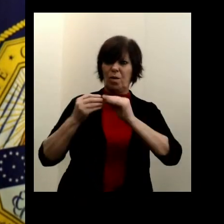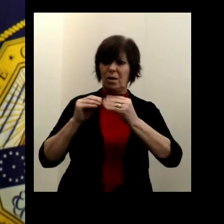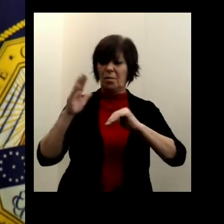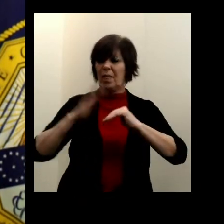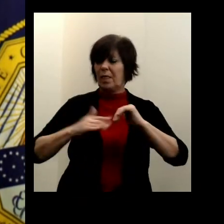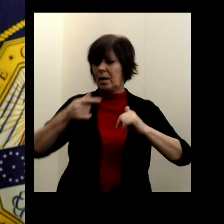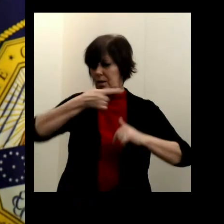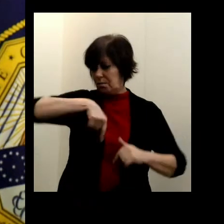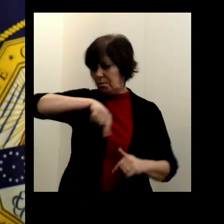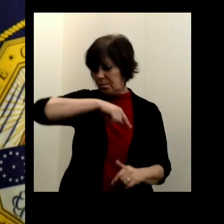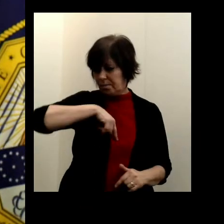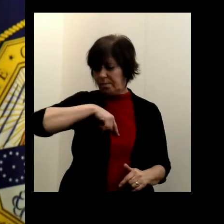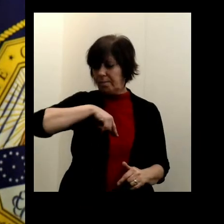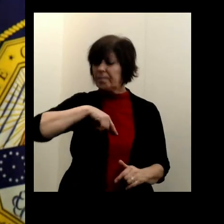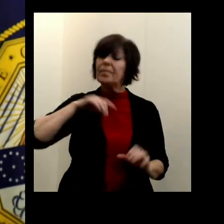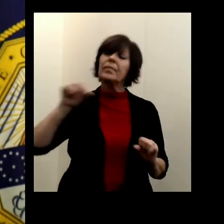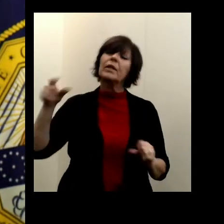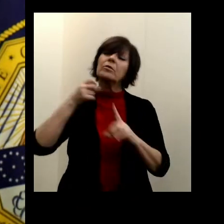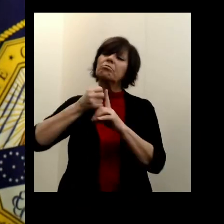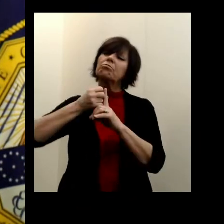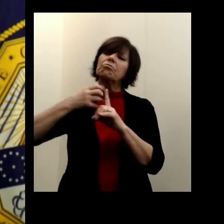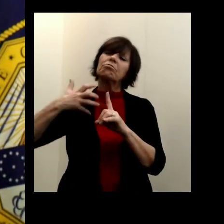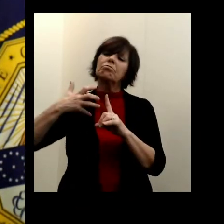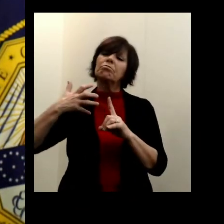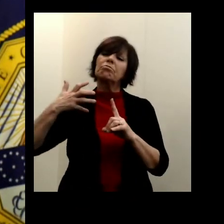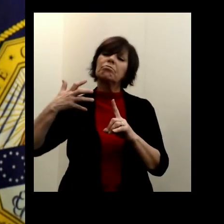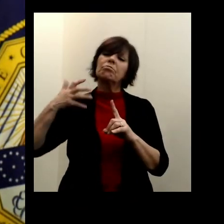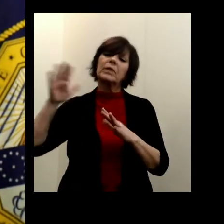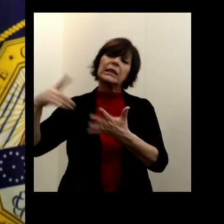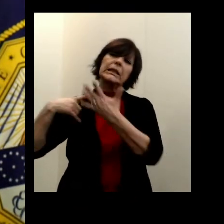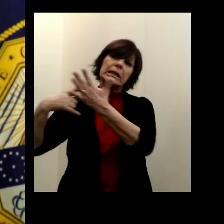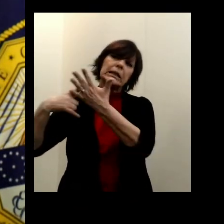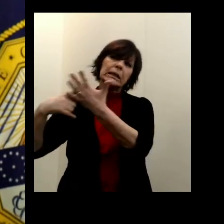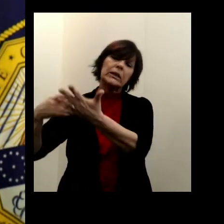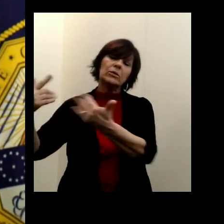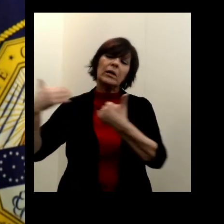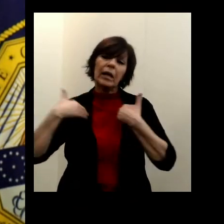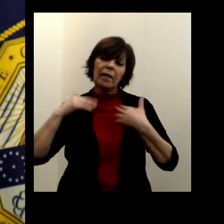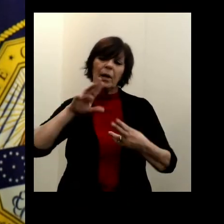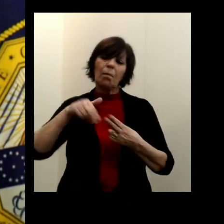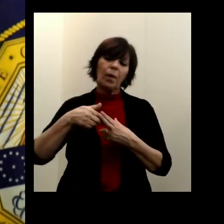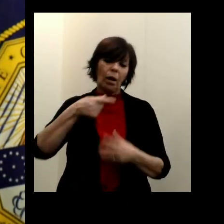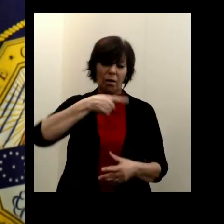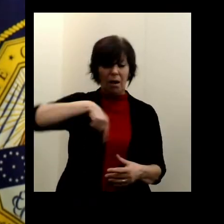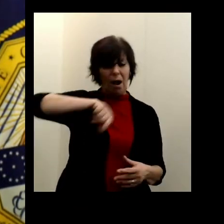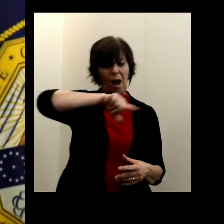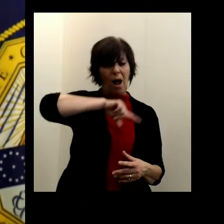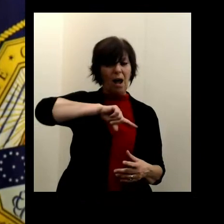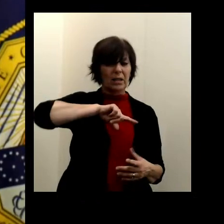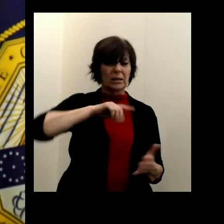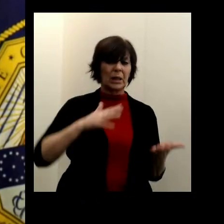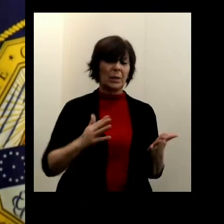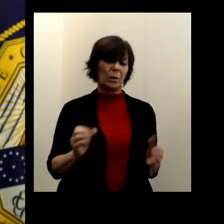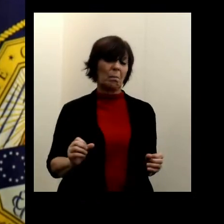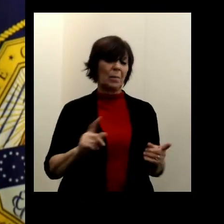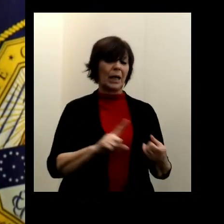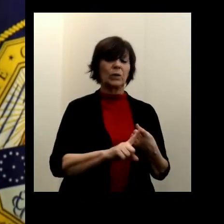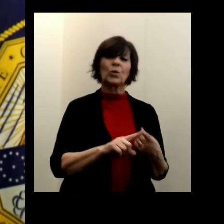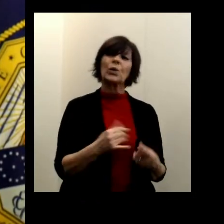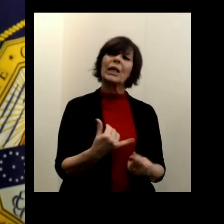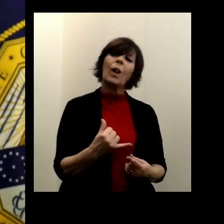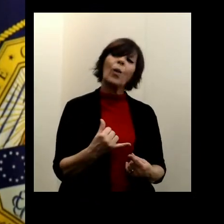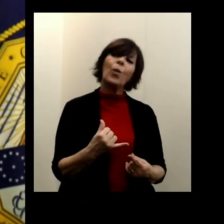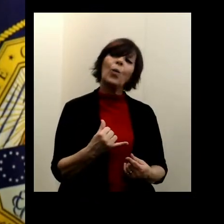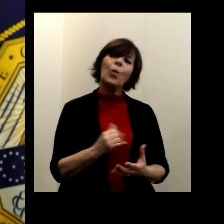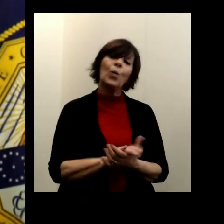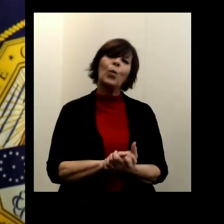do. Can you elaborate more on any conversations you're having about us possibly, with the state, about us possibly rolling back to a yellow